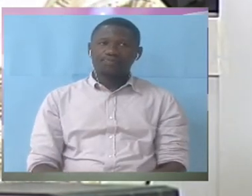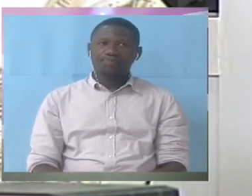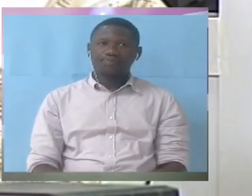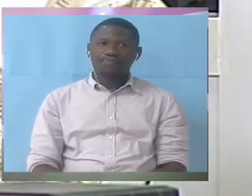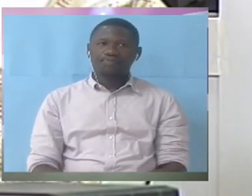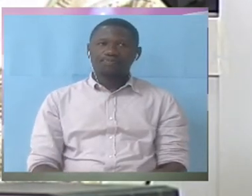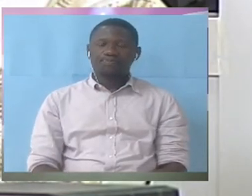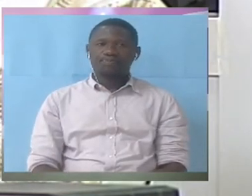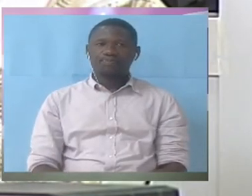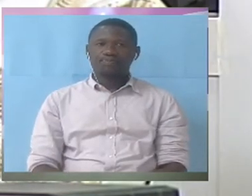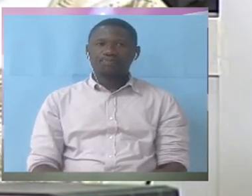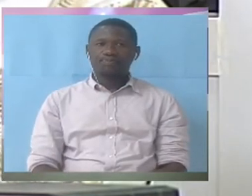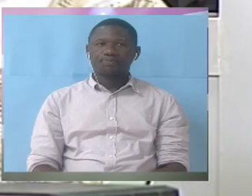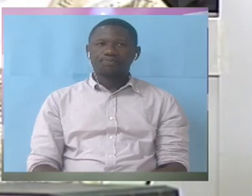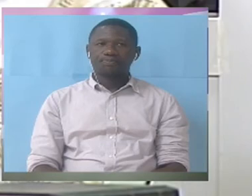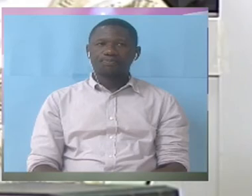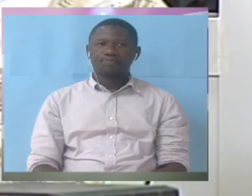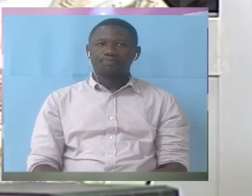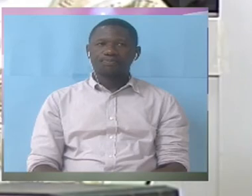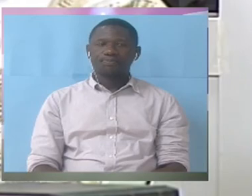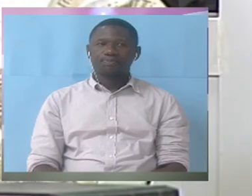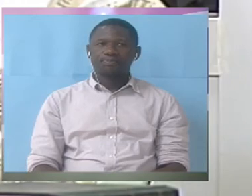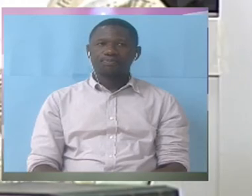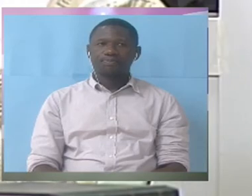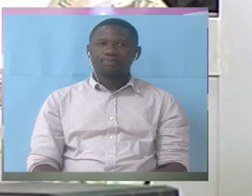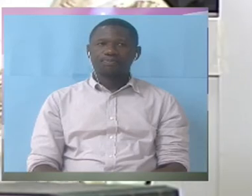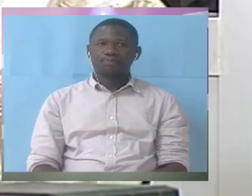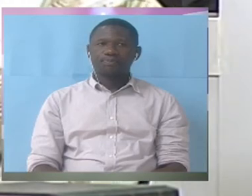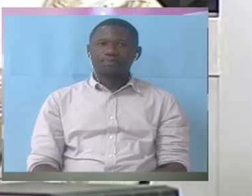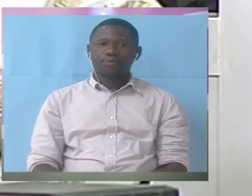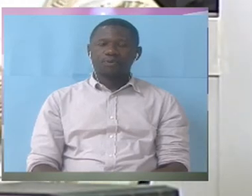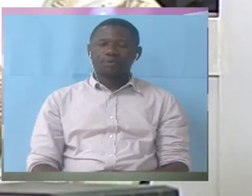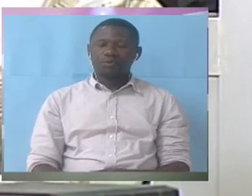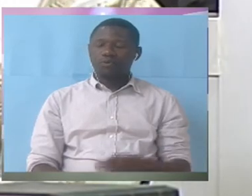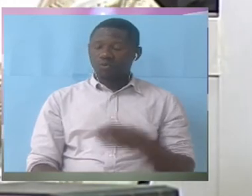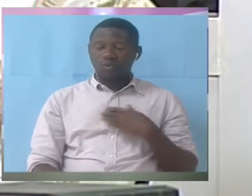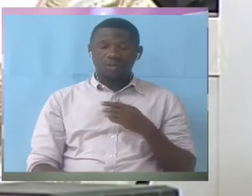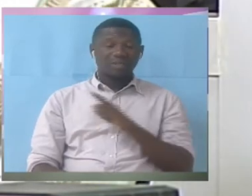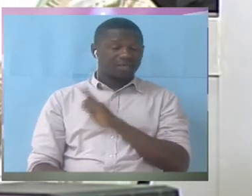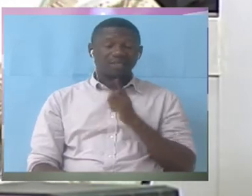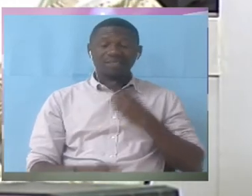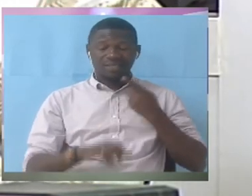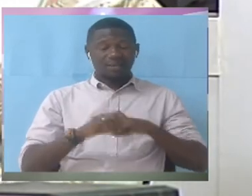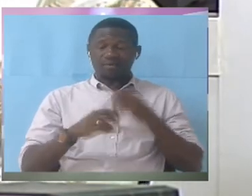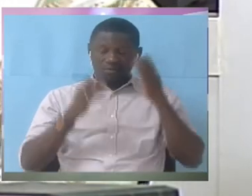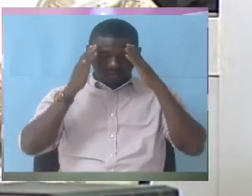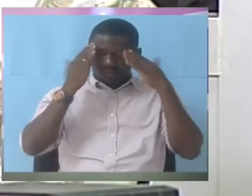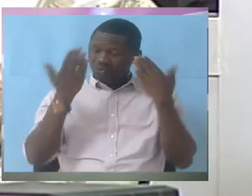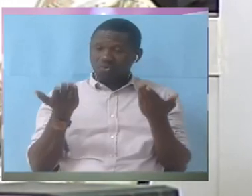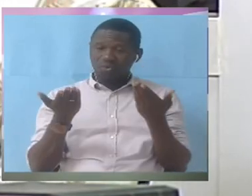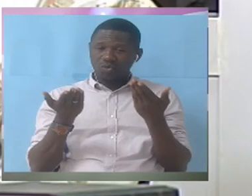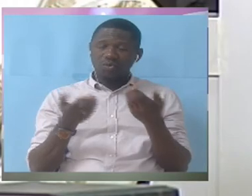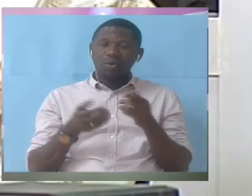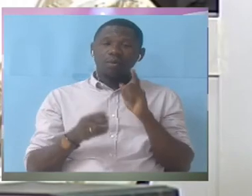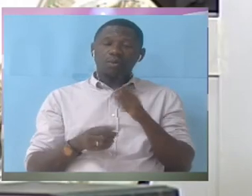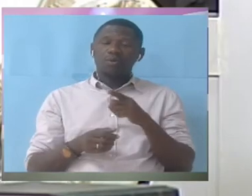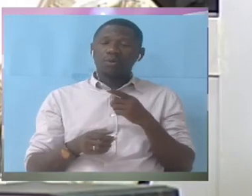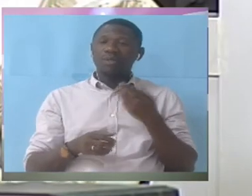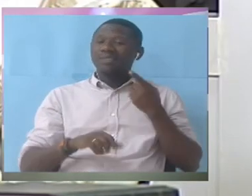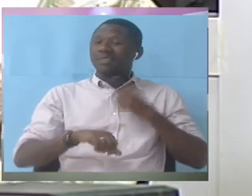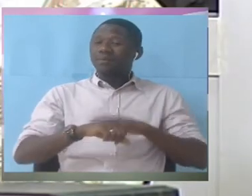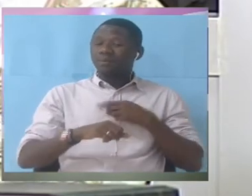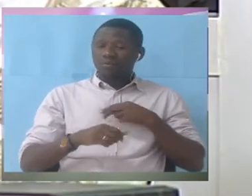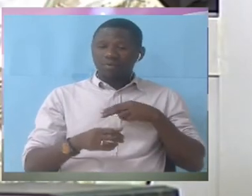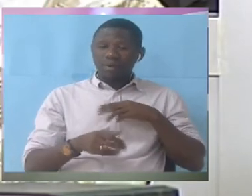inmates ñi nga xamne ñu leen jappone. Well, we were not sure as of that time. Whilst I was playing draft